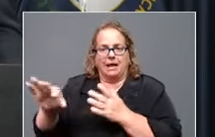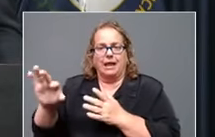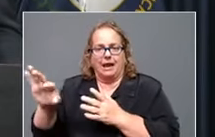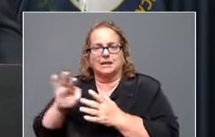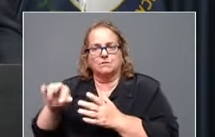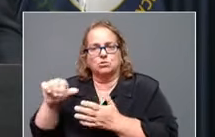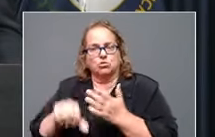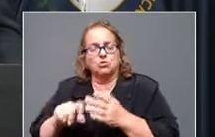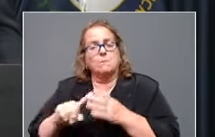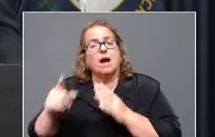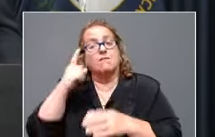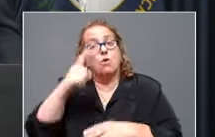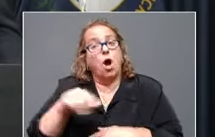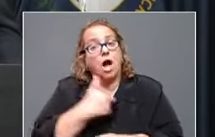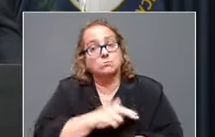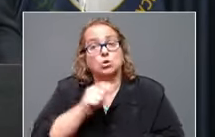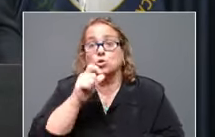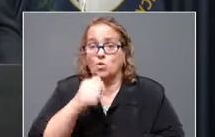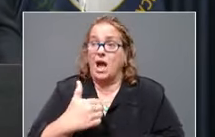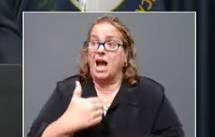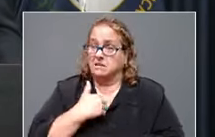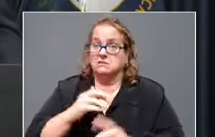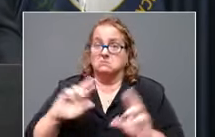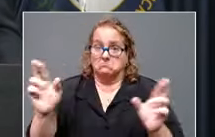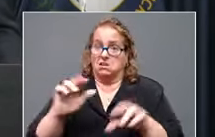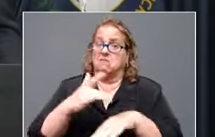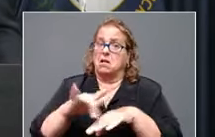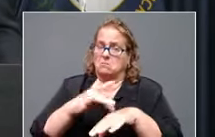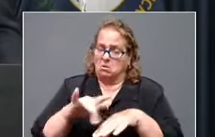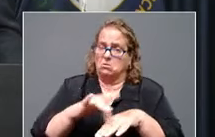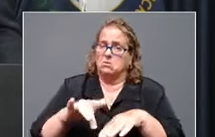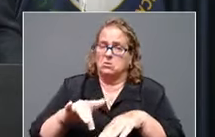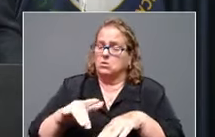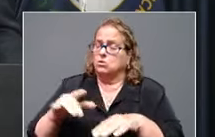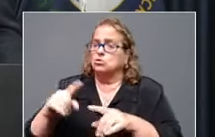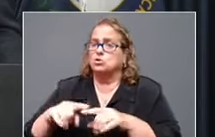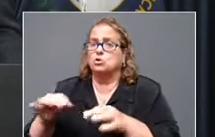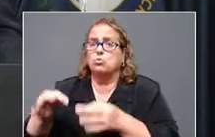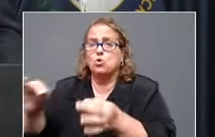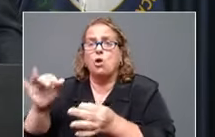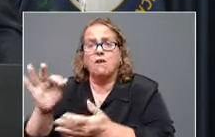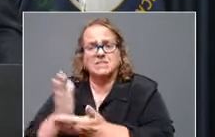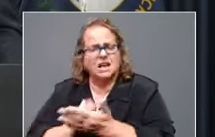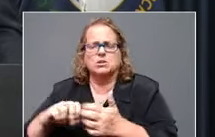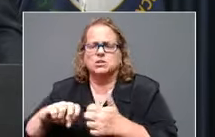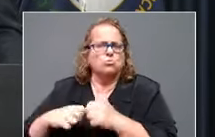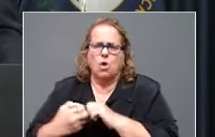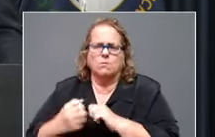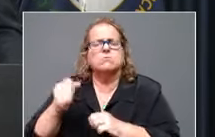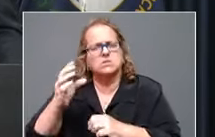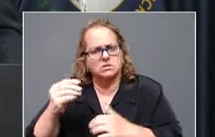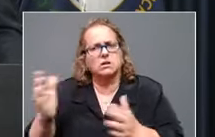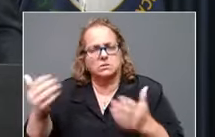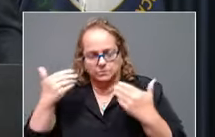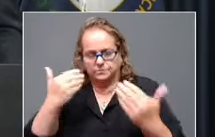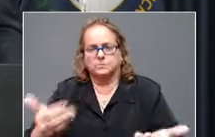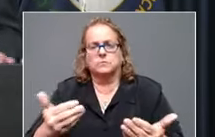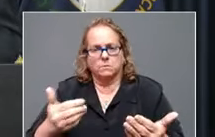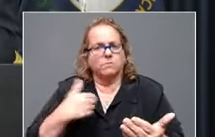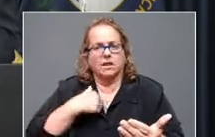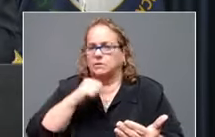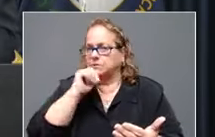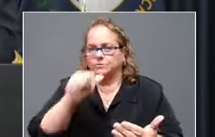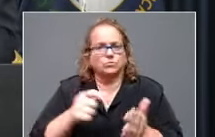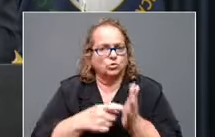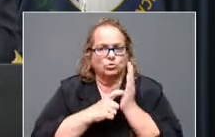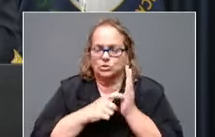have the capacity to do it, then I trust them, and I believe you should too. All right, Isaiah Kim Martinez. Now,